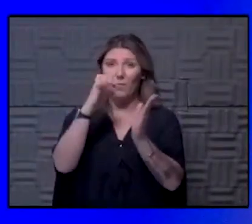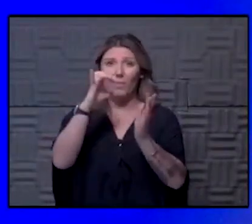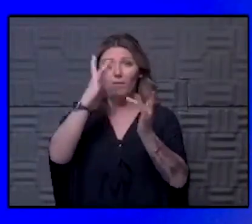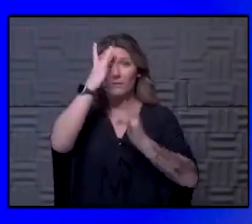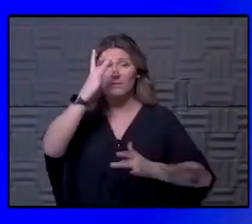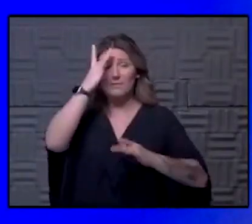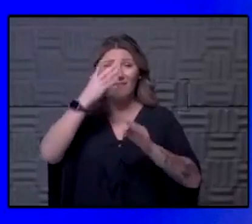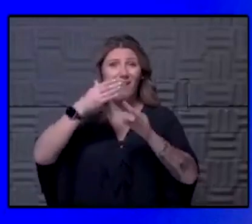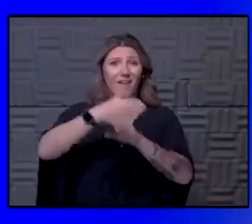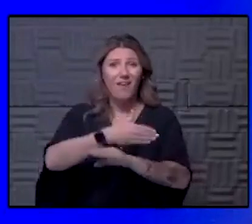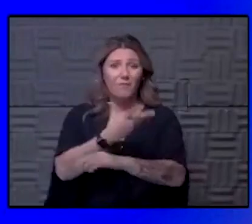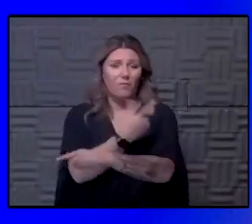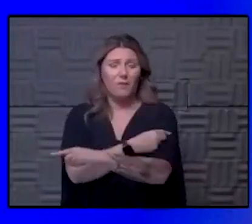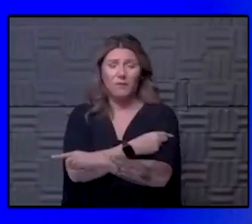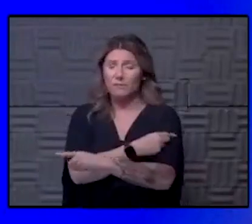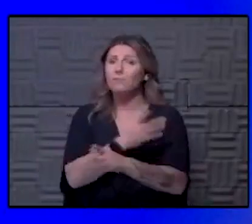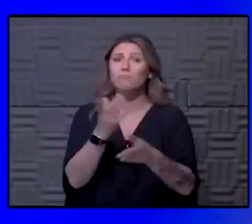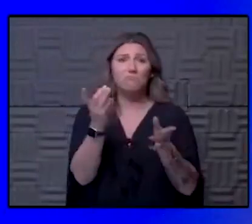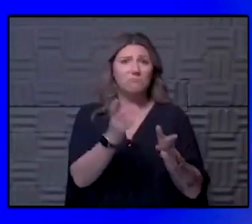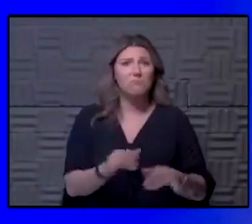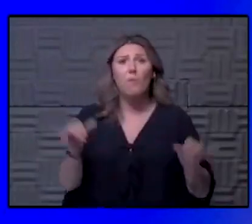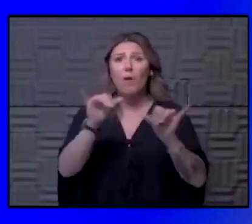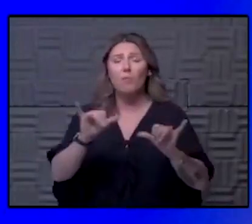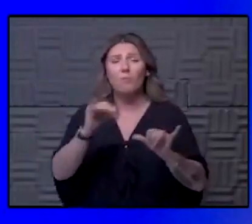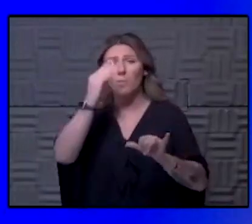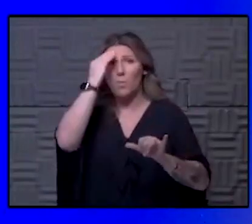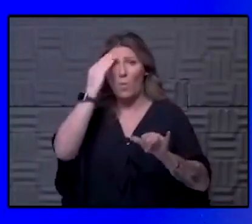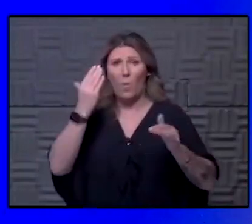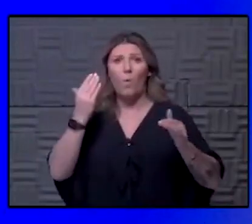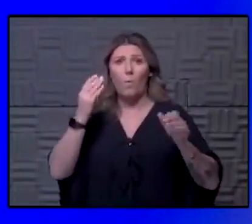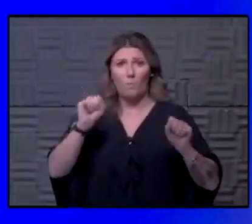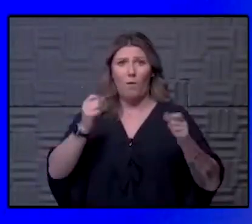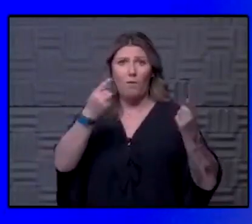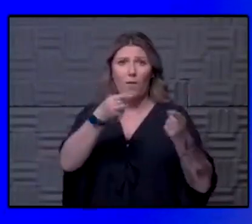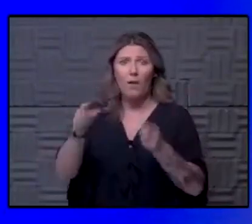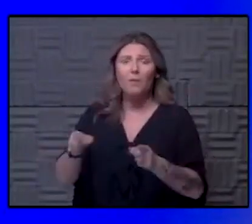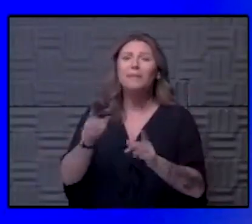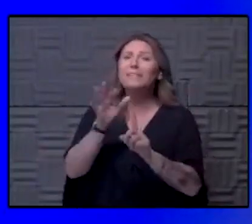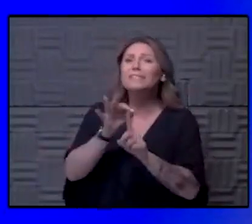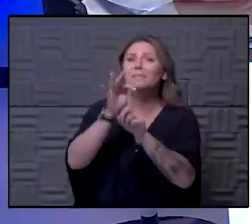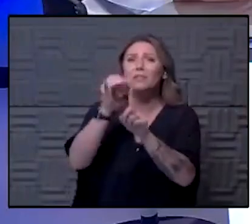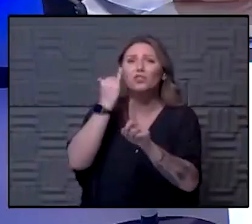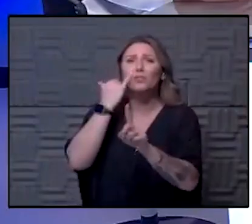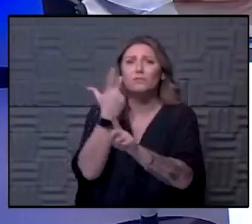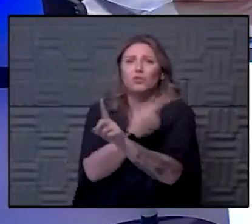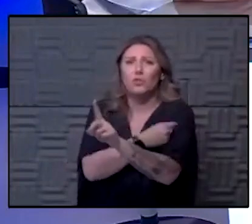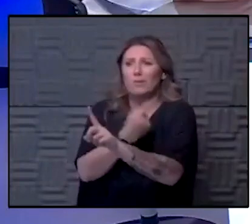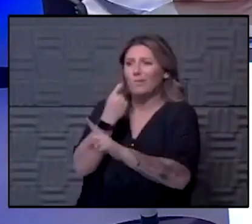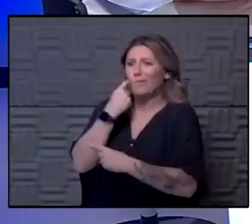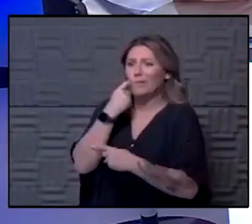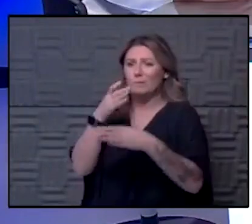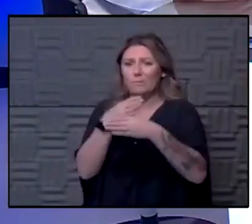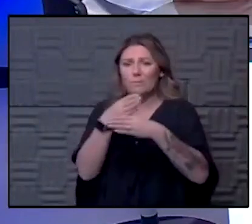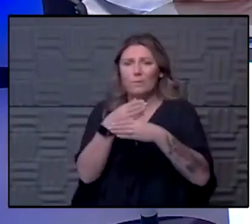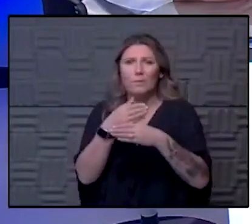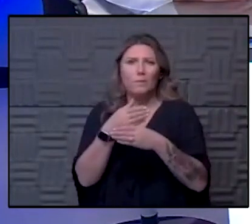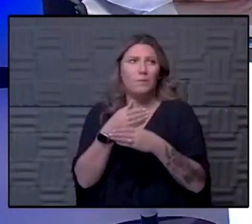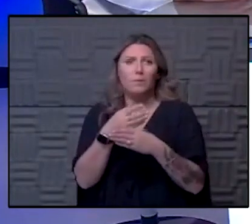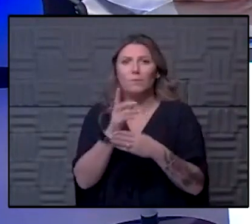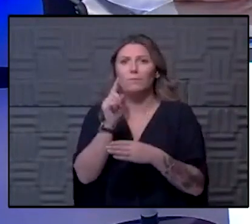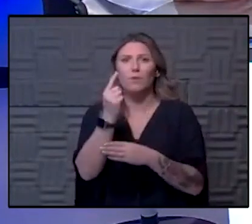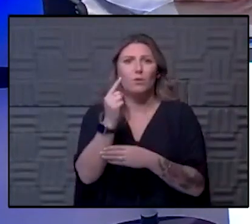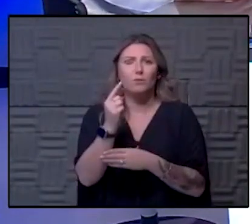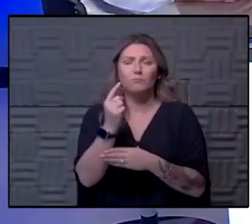after vaccination is not unheard of. We know that happens. Yep. Especially if you've just had a shot and you're within that first 2 or 3 weeks after